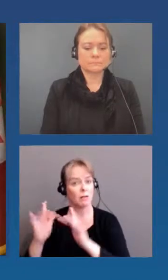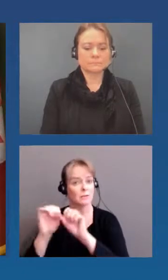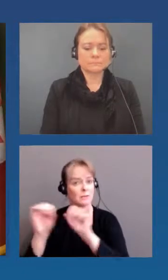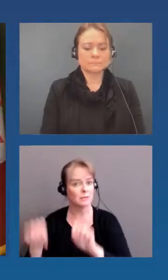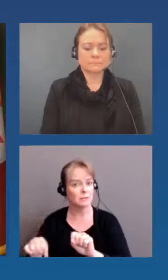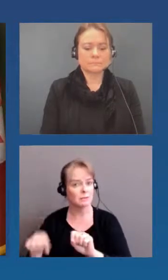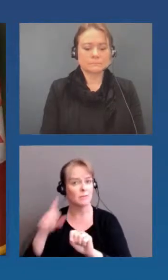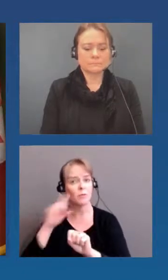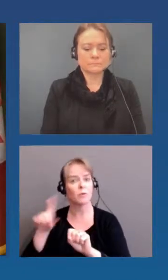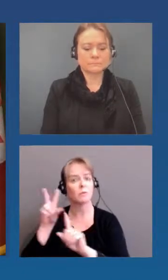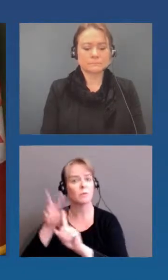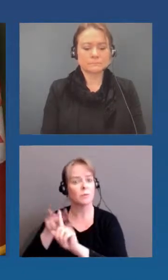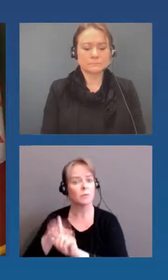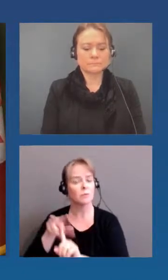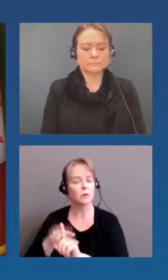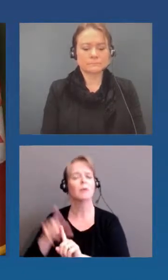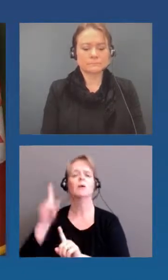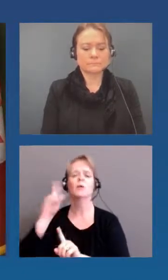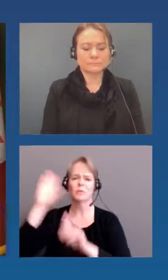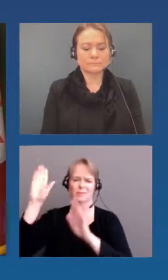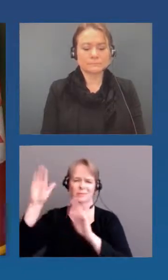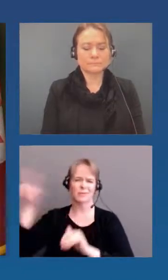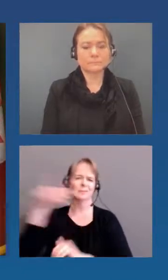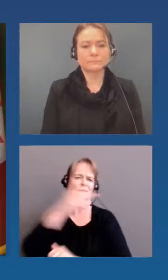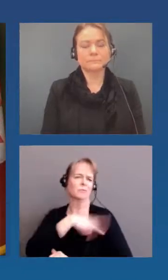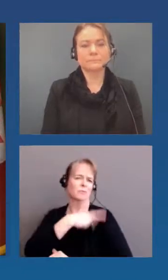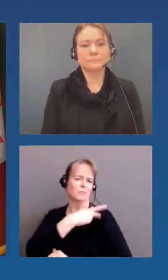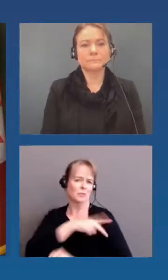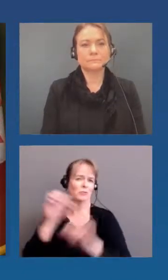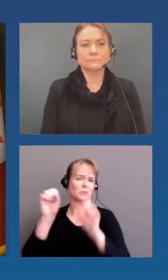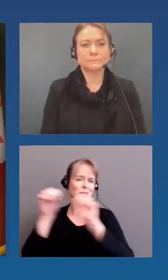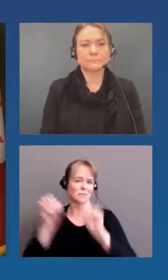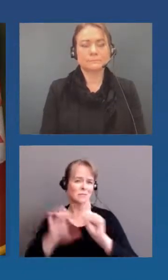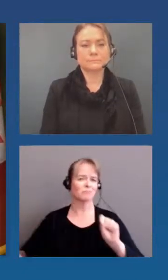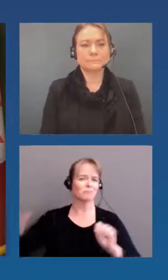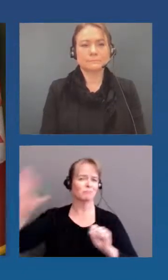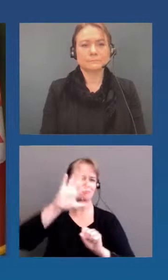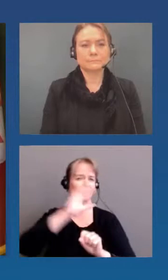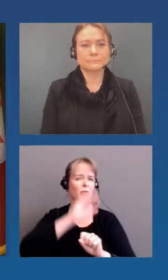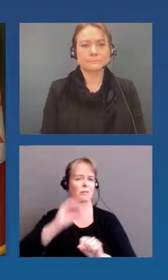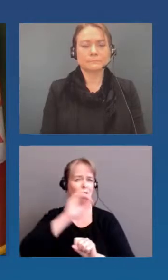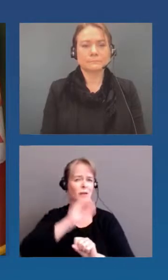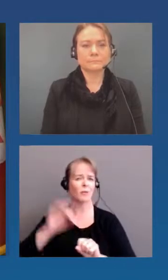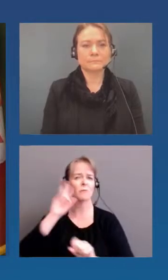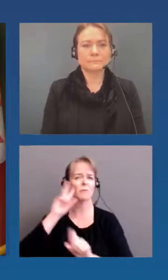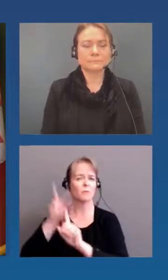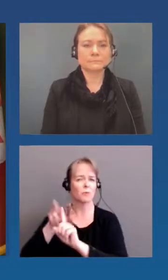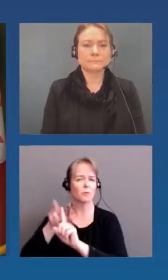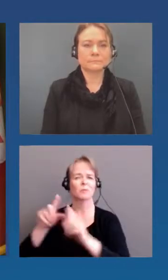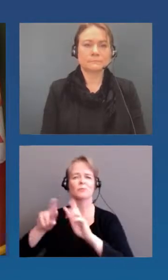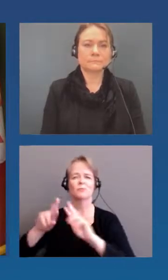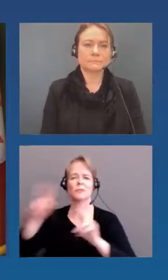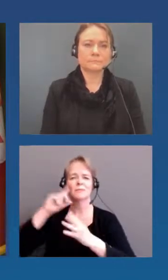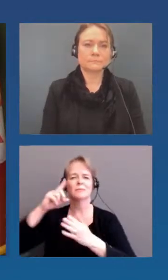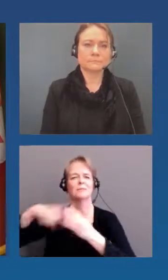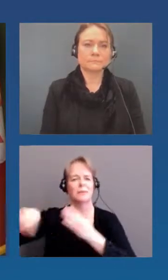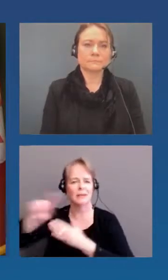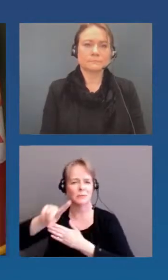provincial online booking system to be ready next week. So there will be plenty of opportunity to book your appointment that way as